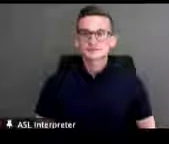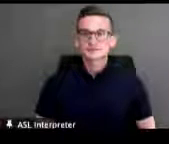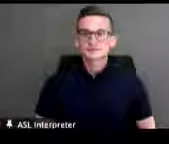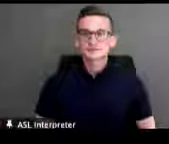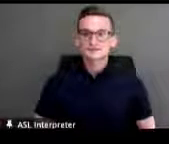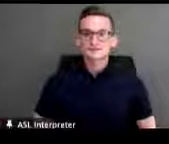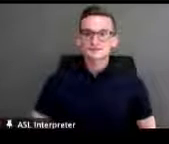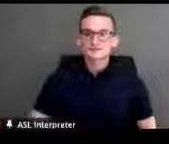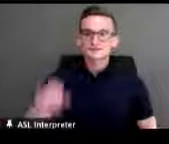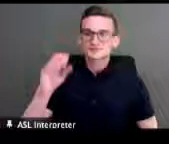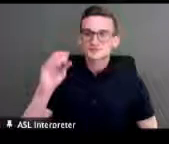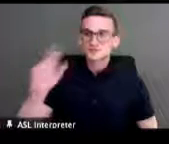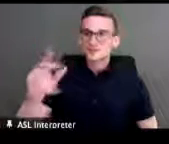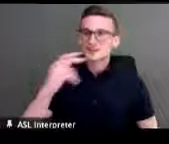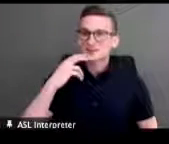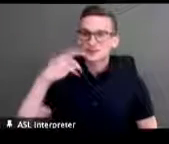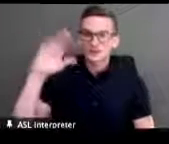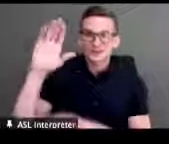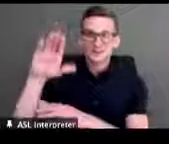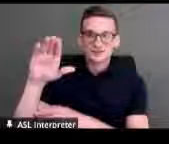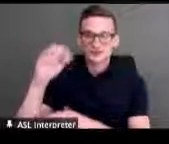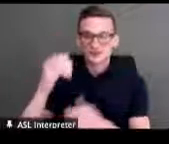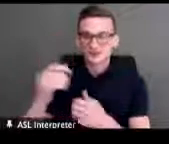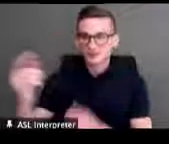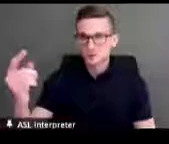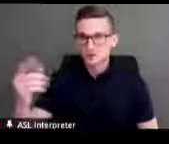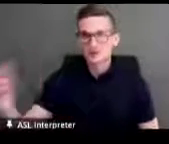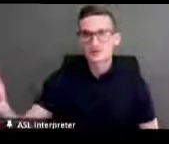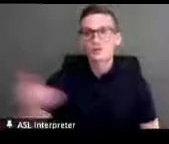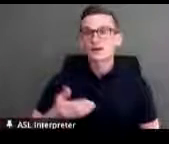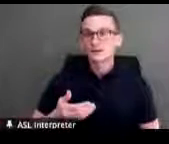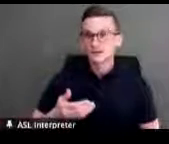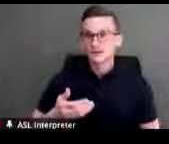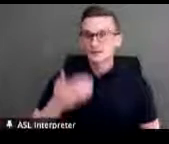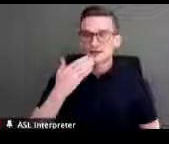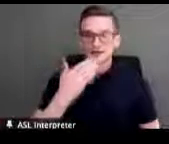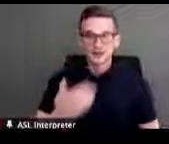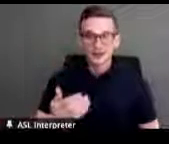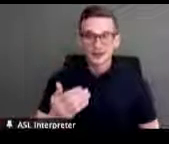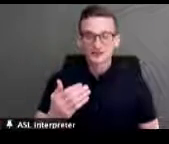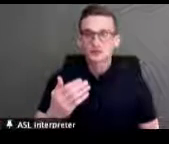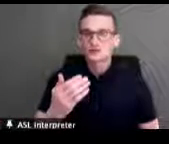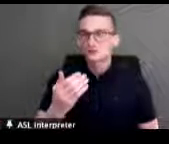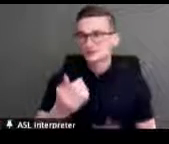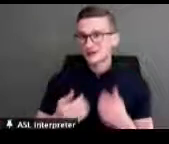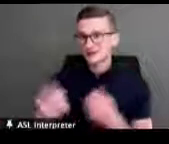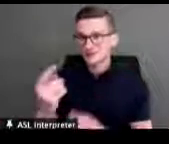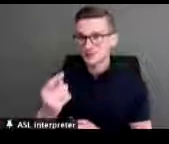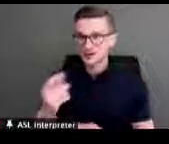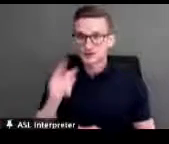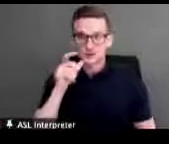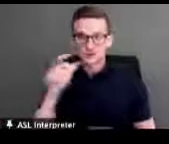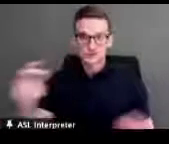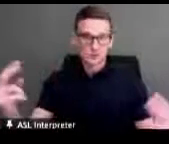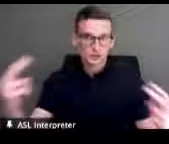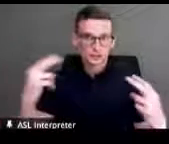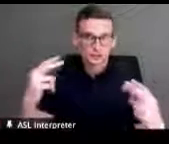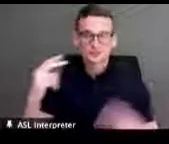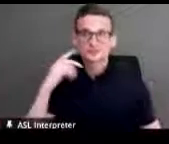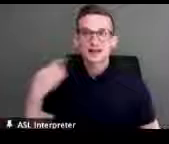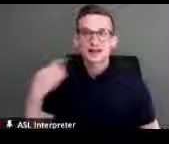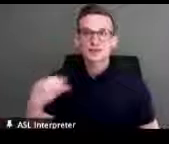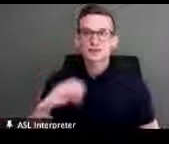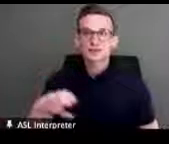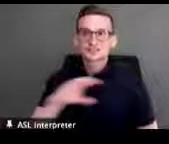Right. Good afternoon, everyone. Welcome and thank you to everyone who's tuning in to the California